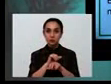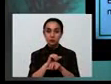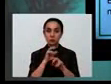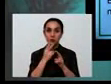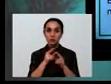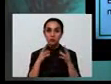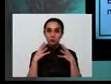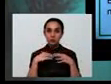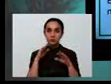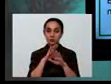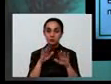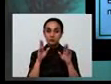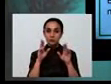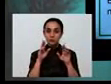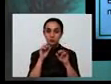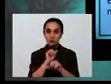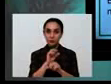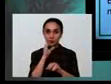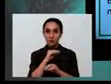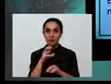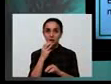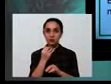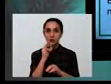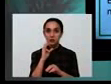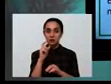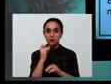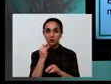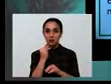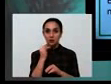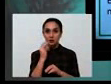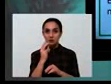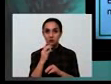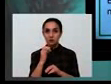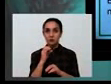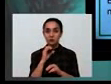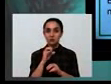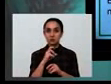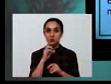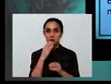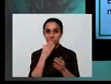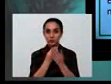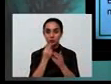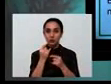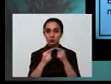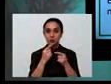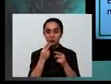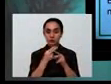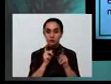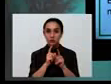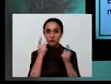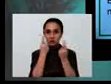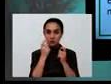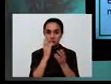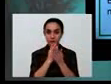bilan to'xtata olgan Shanghai meri ya'ni Sizyan Zemin o'zining vorisi etib e'lon